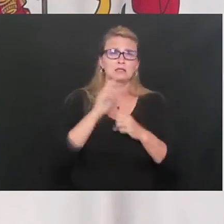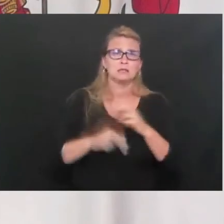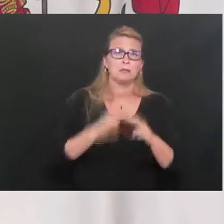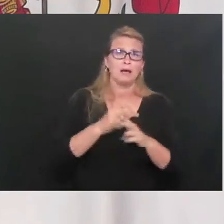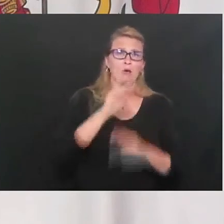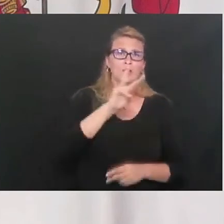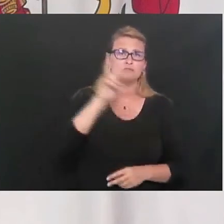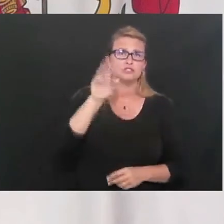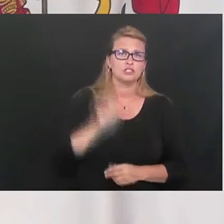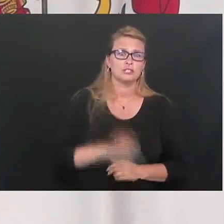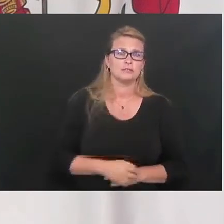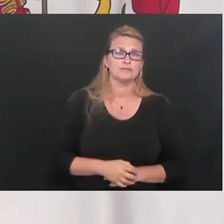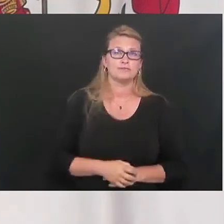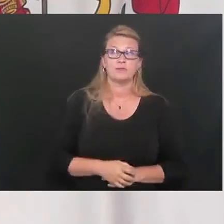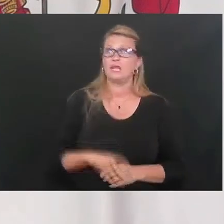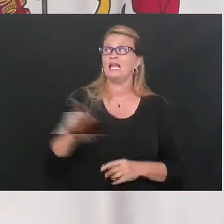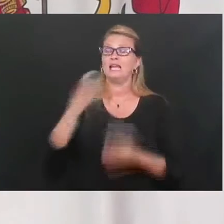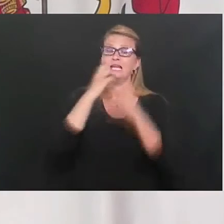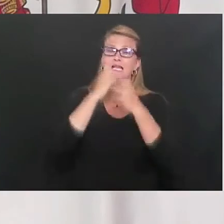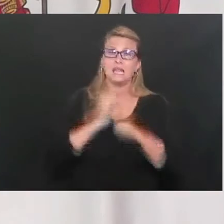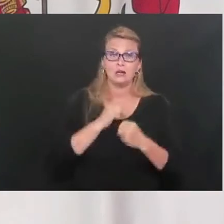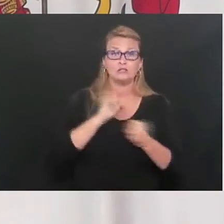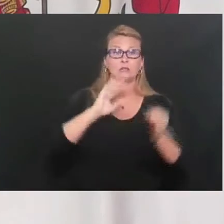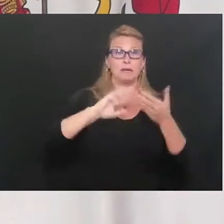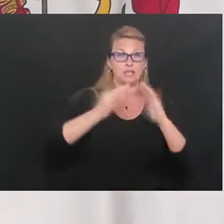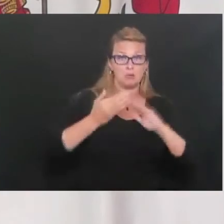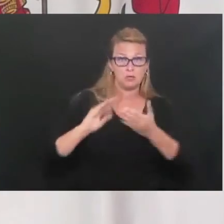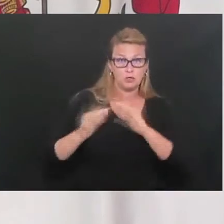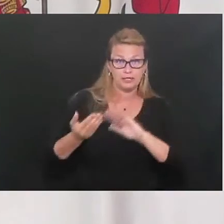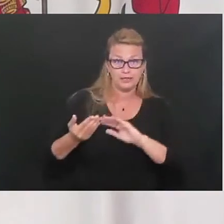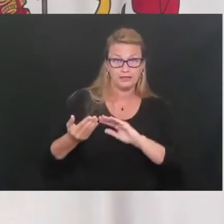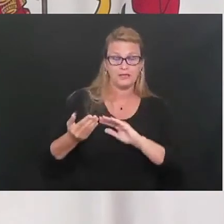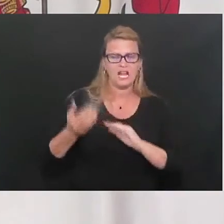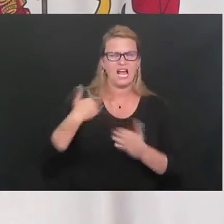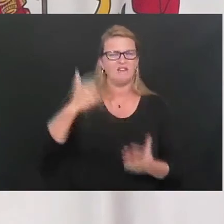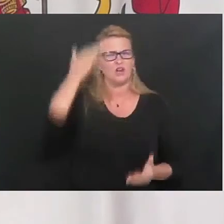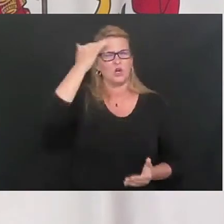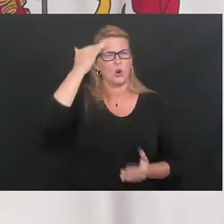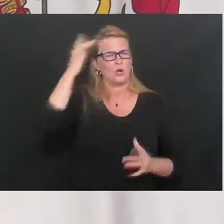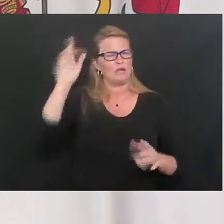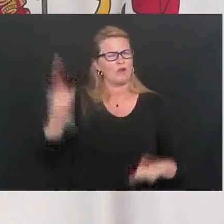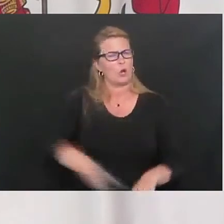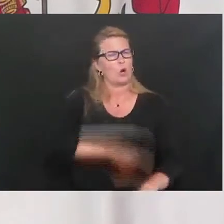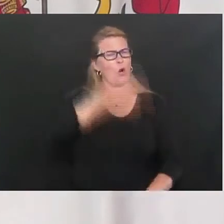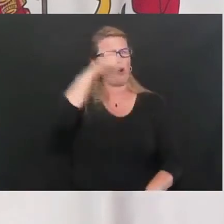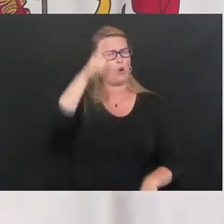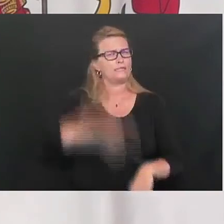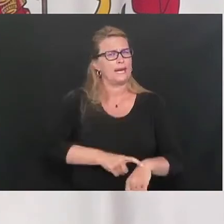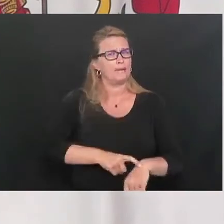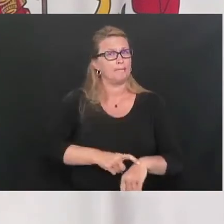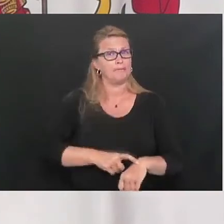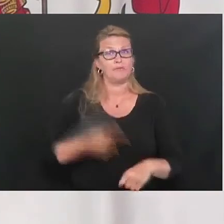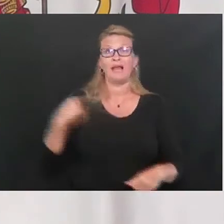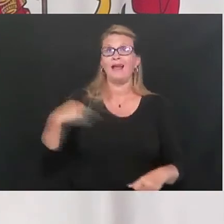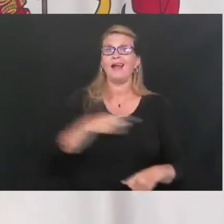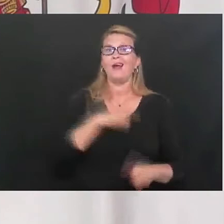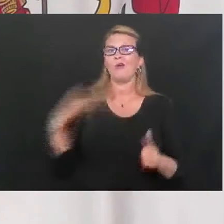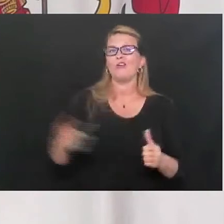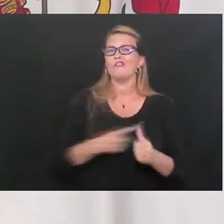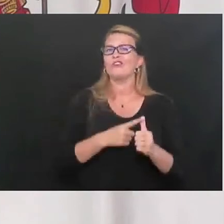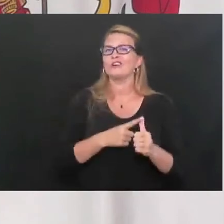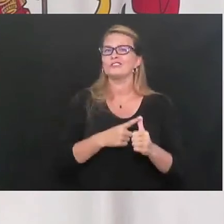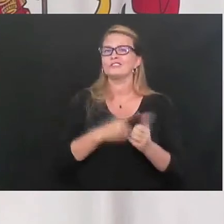He cares about community. I've known him for a long time. And in our first discussions, he